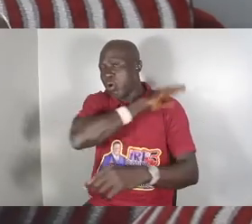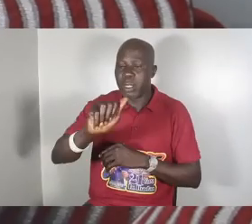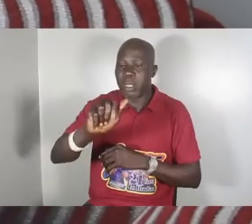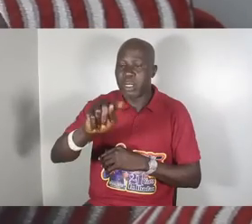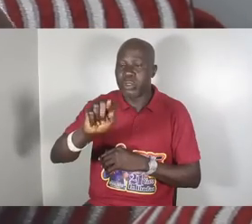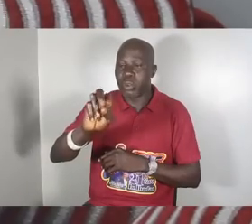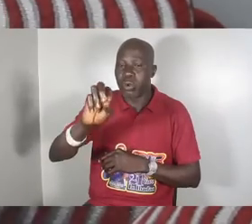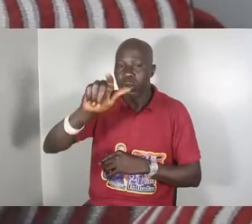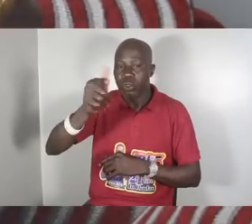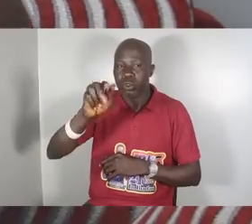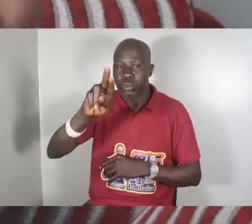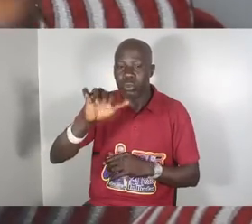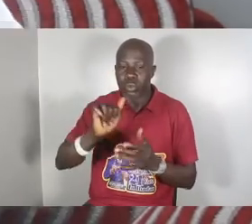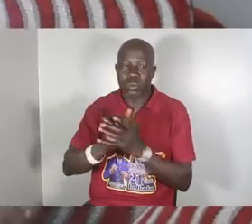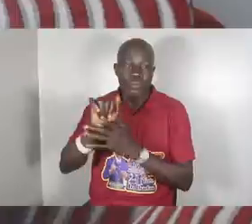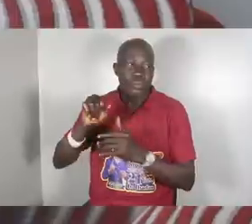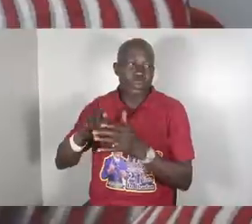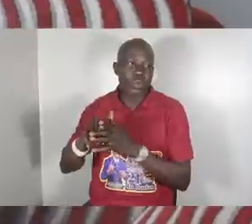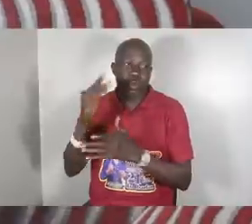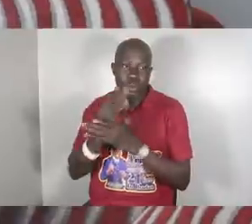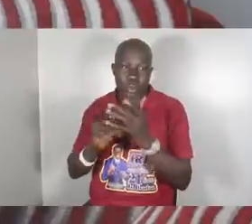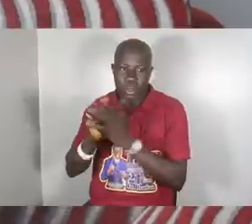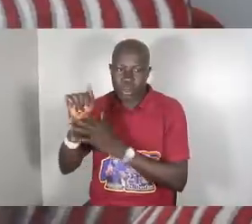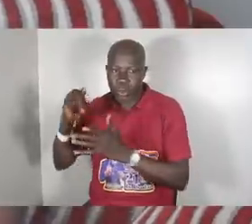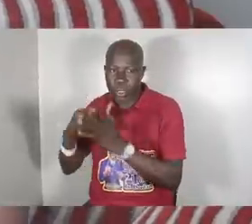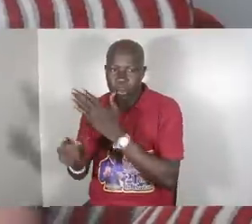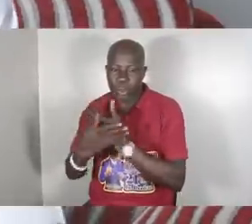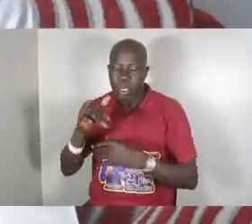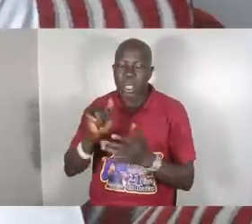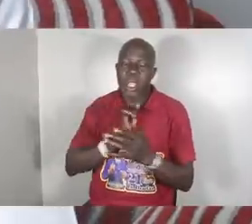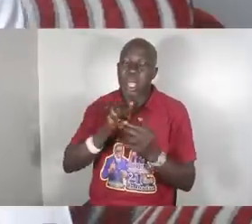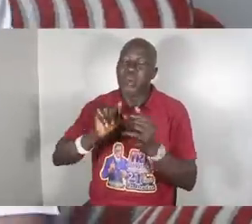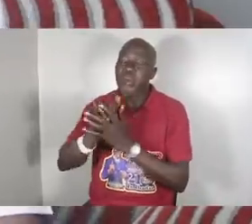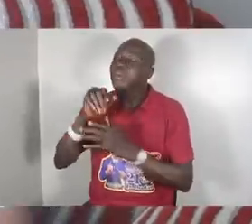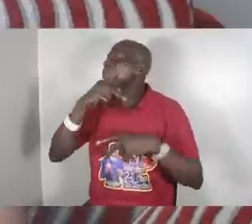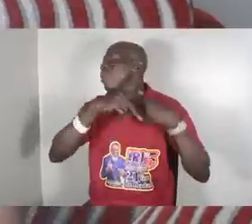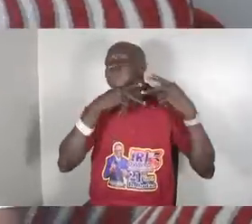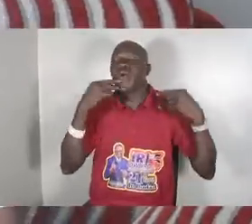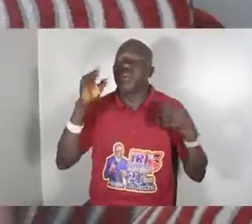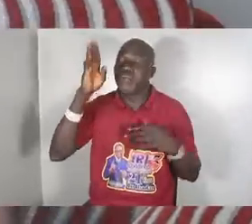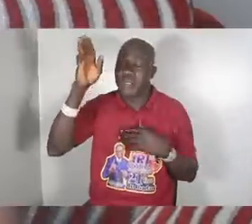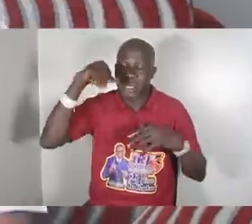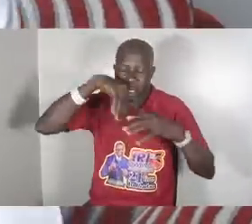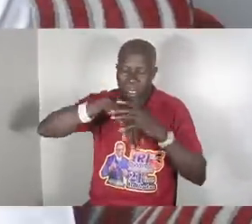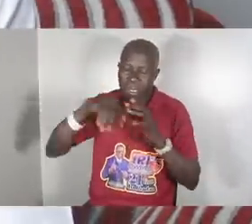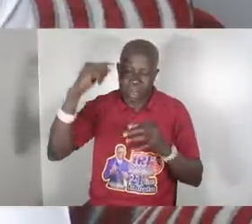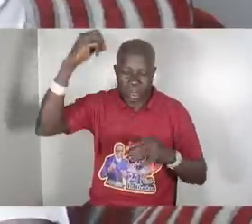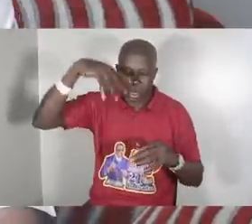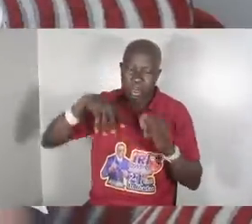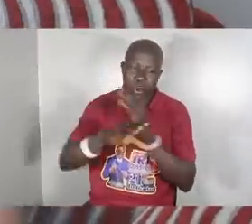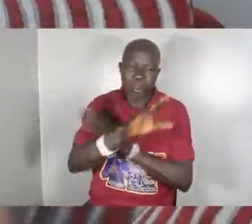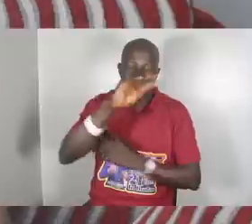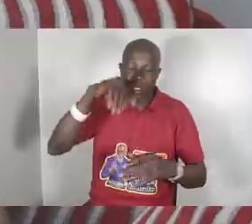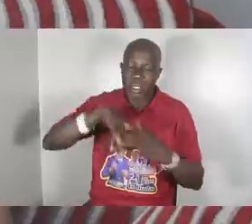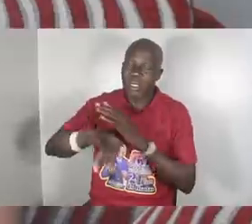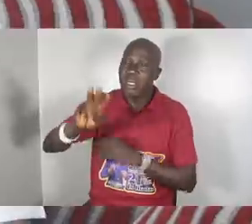eh awon kan so pe daddy se program a wa se be e so we dey program so here and wa ti wa nbe the pastor is la gbara Olorun by the grace of God ma